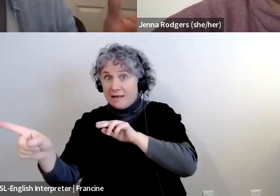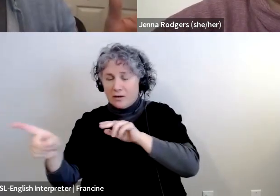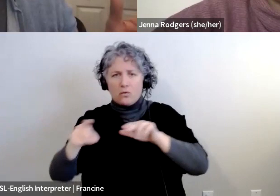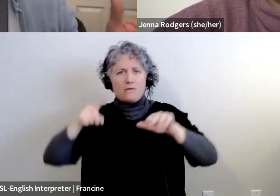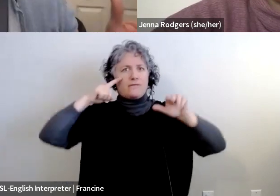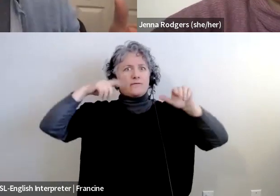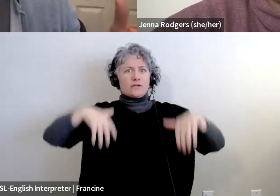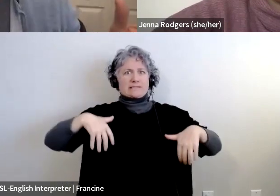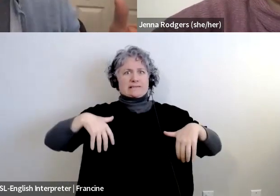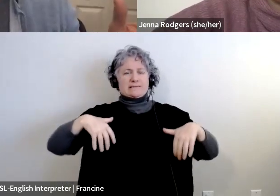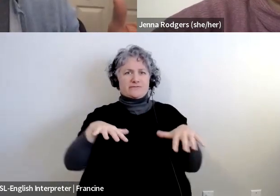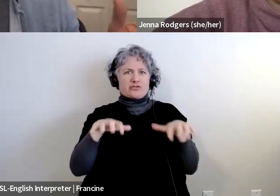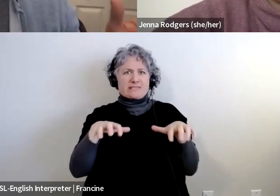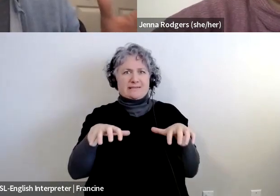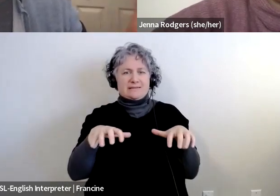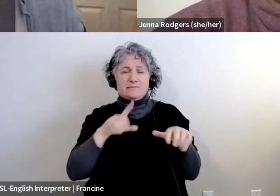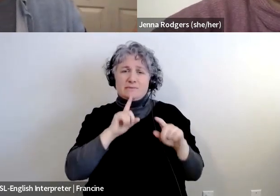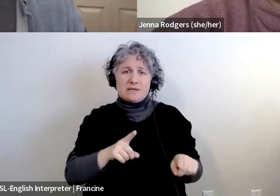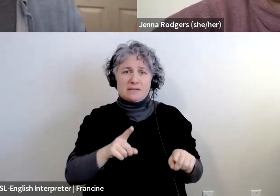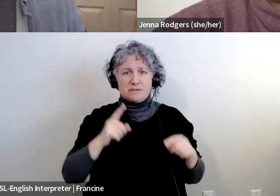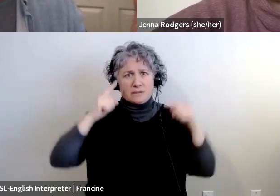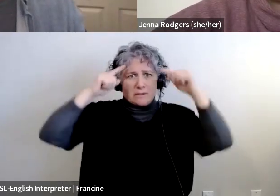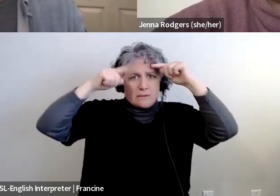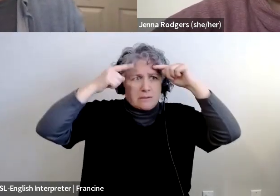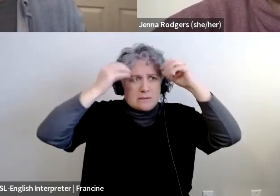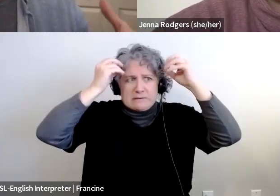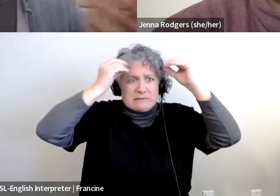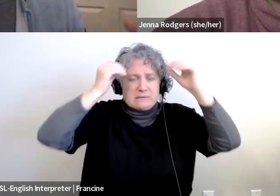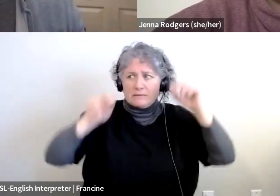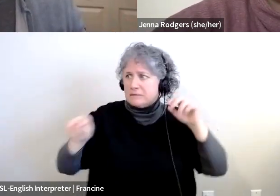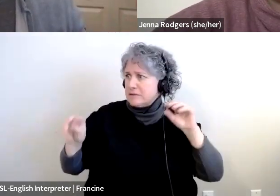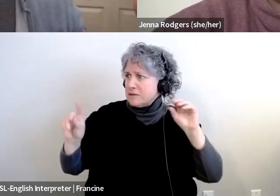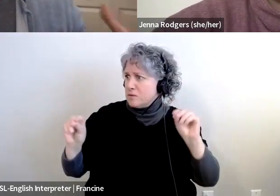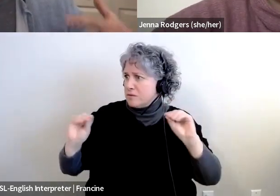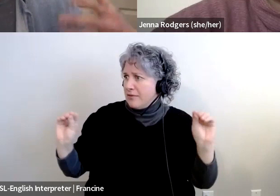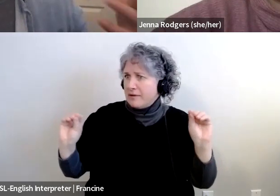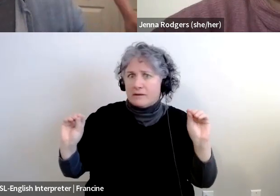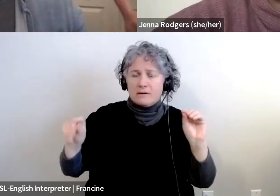look around to see what other folks are doing, what we see is folks doing nothing when really they're